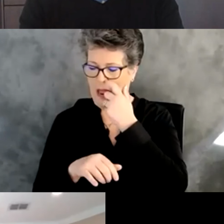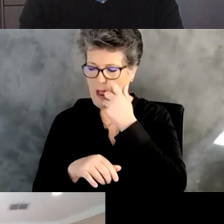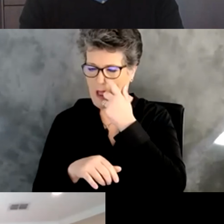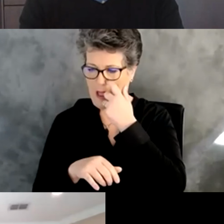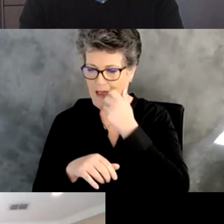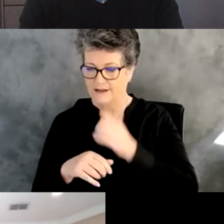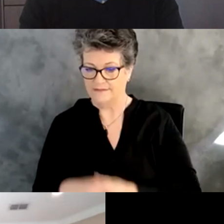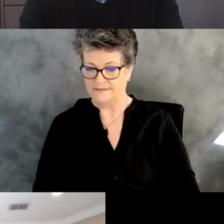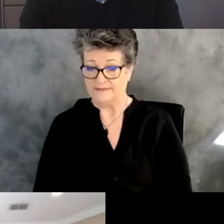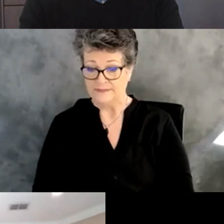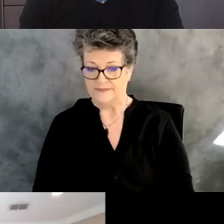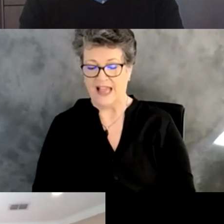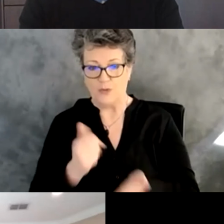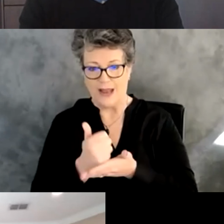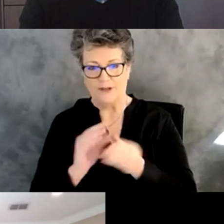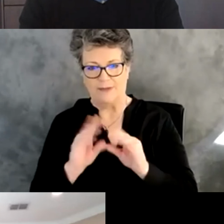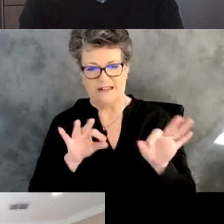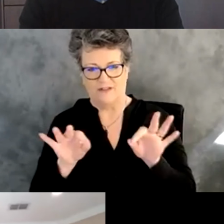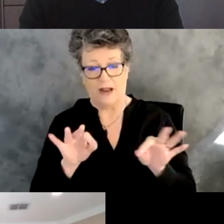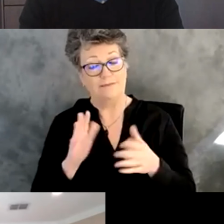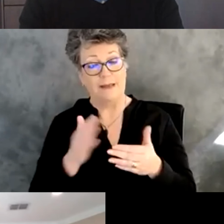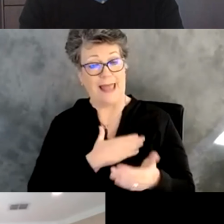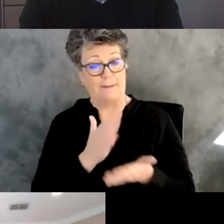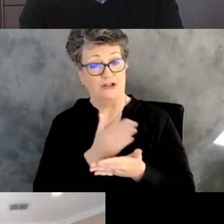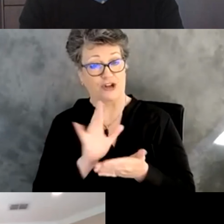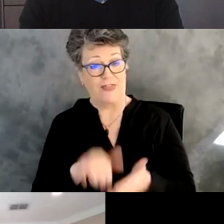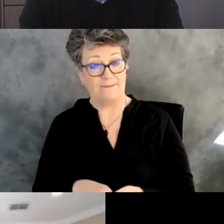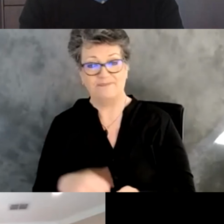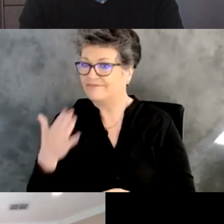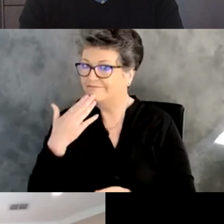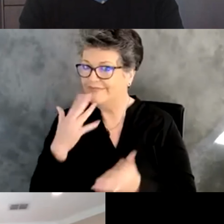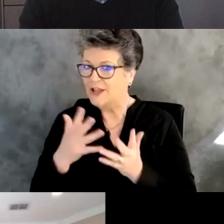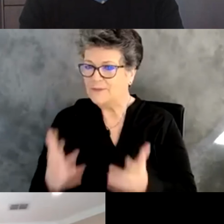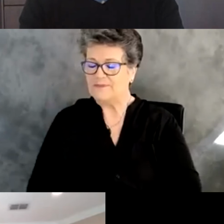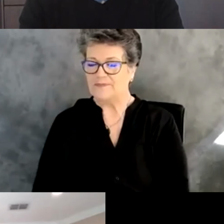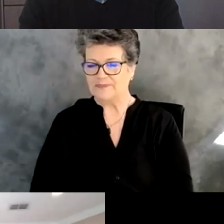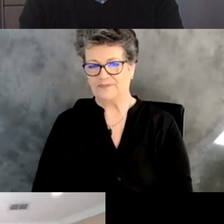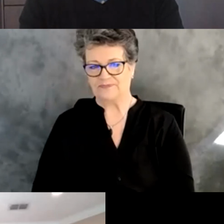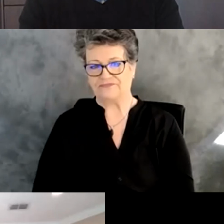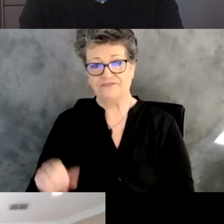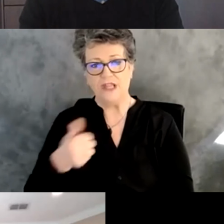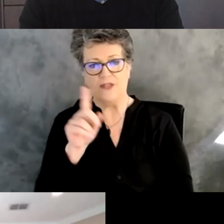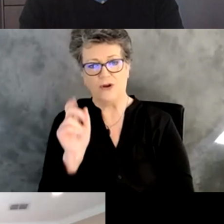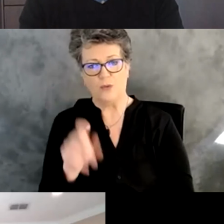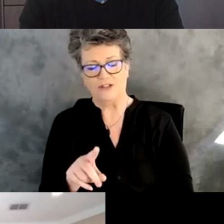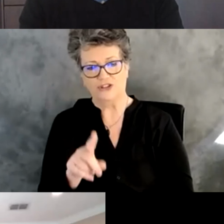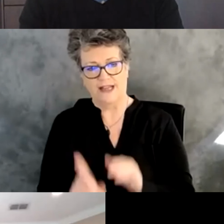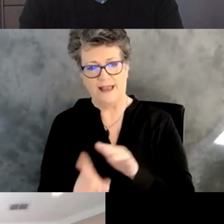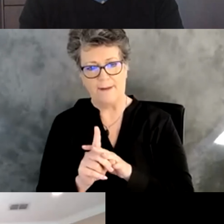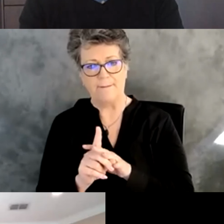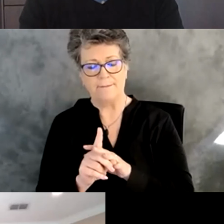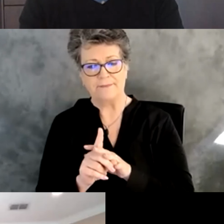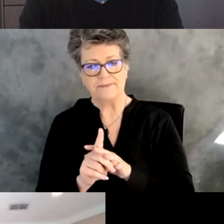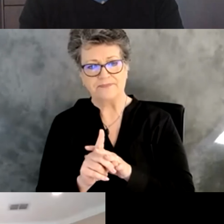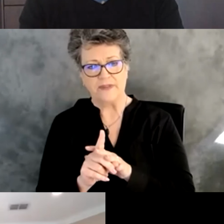decouple it. So yeah, we'd be happy to share that. Great, thank you so much. So another question that came in